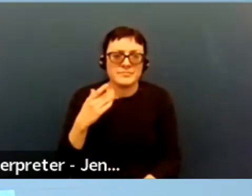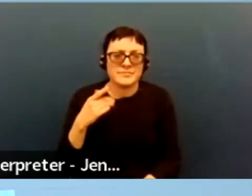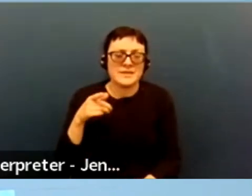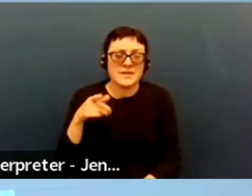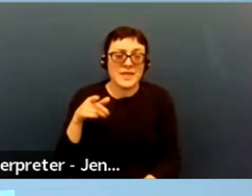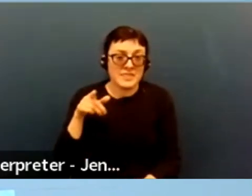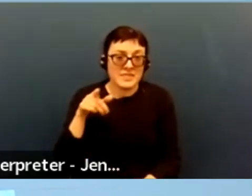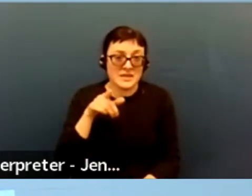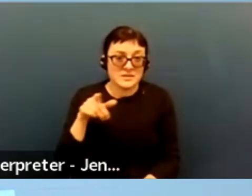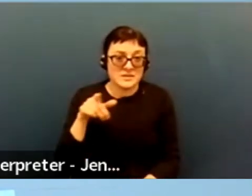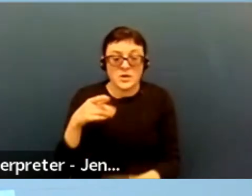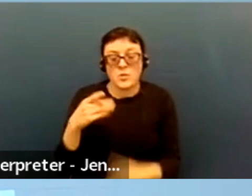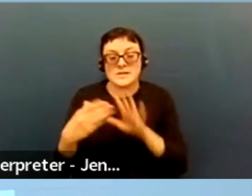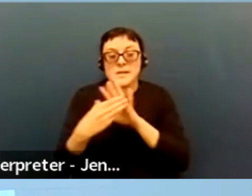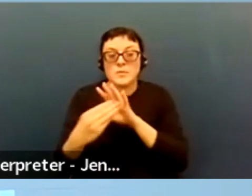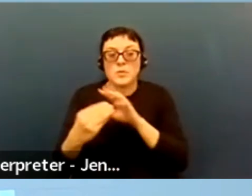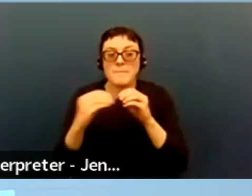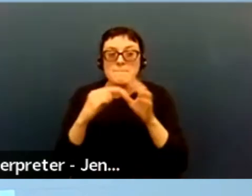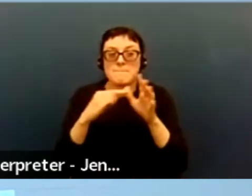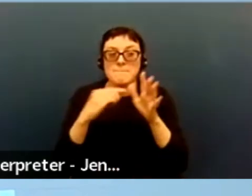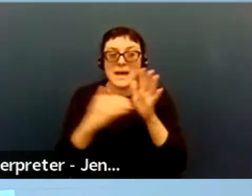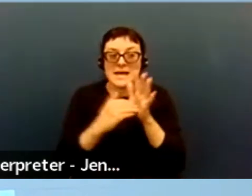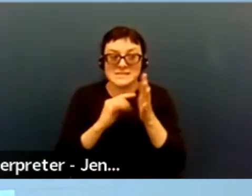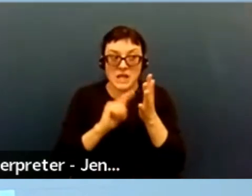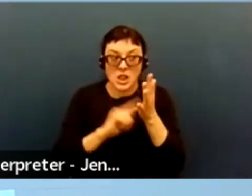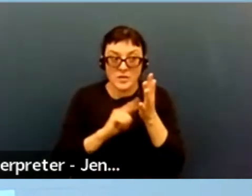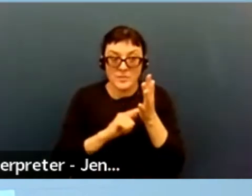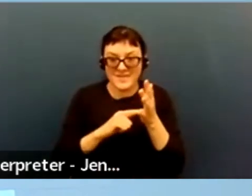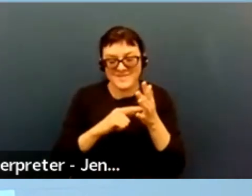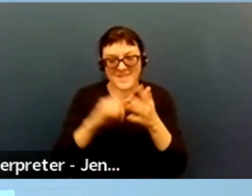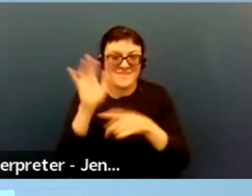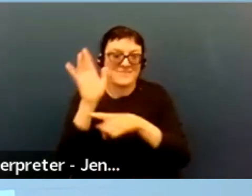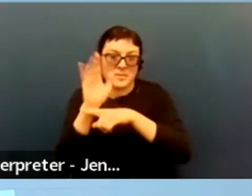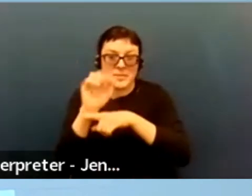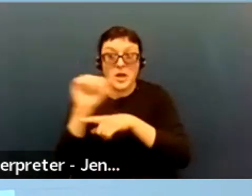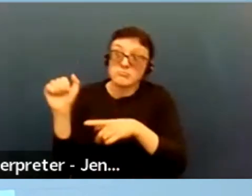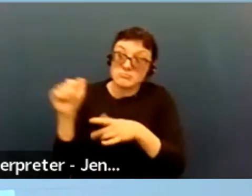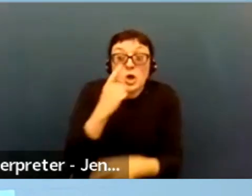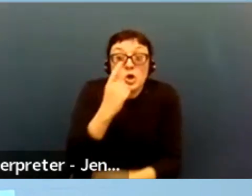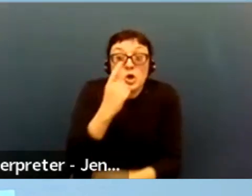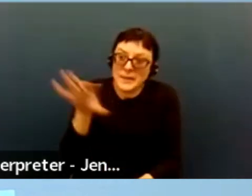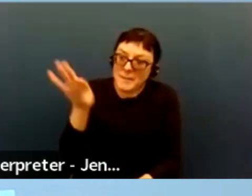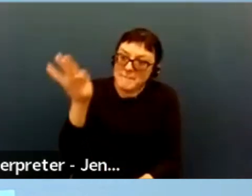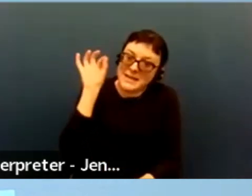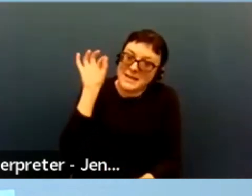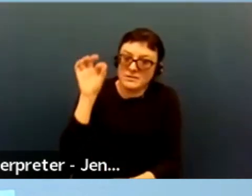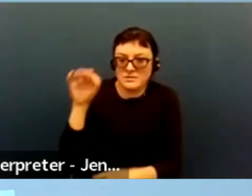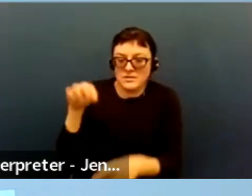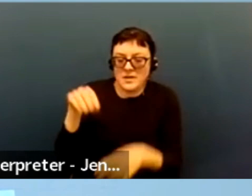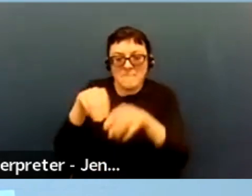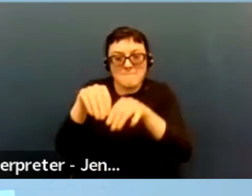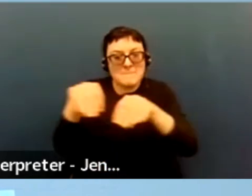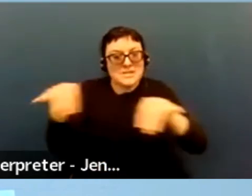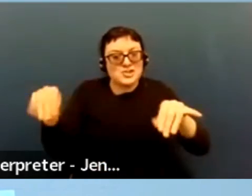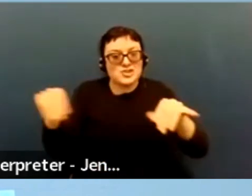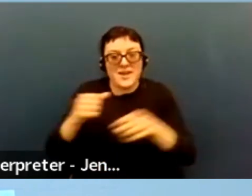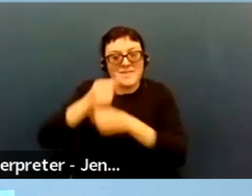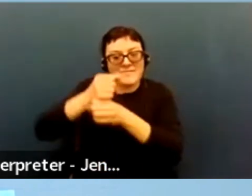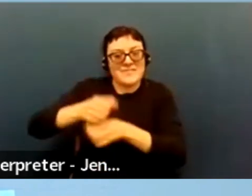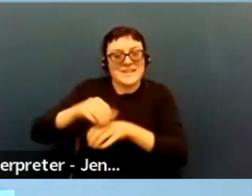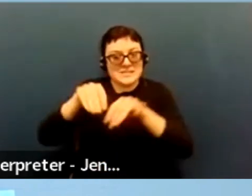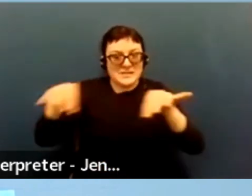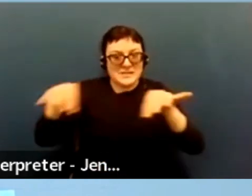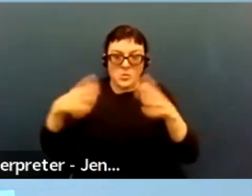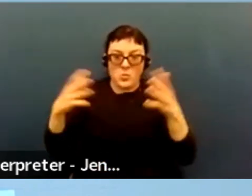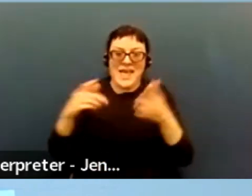they decided in Baz Luhrmann's one, they could have said it was in Venice Beach if the play had been in Venice. Yeah. In LA, there's a Venice Beach, right? And they could have